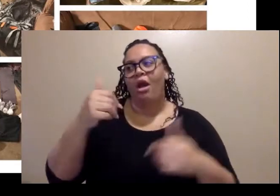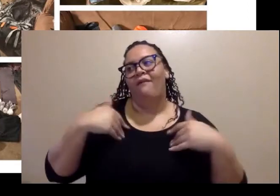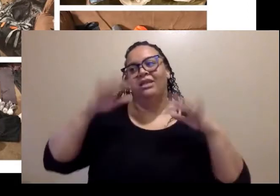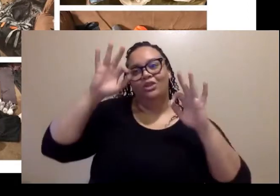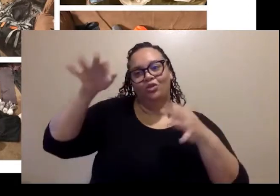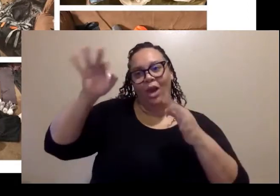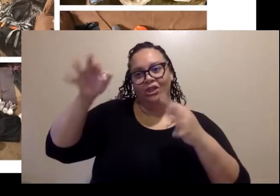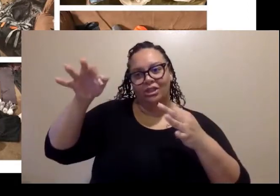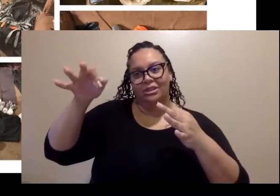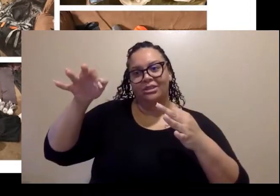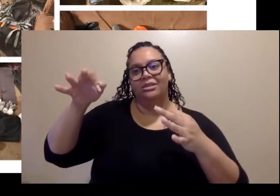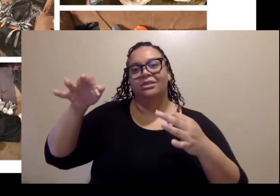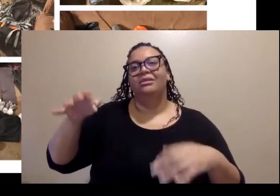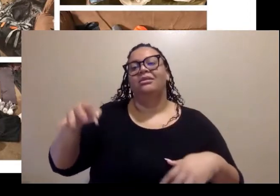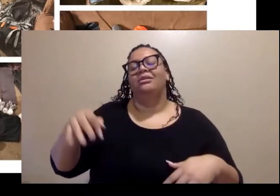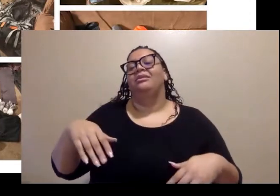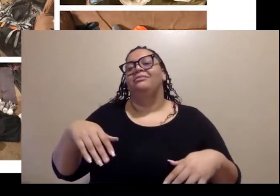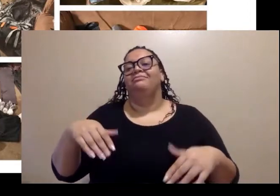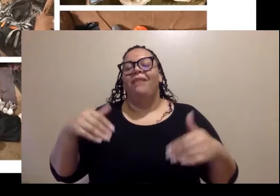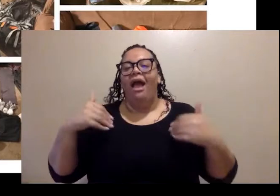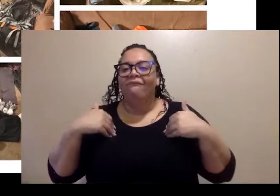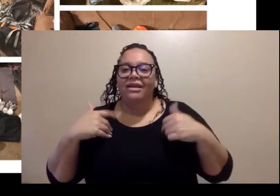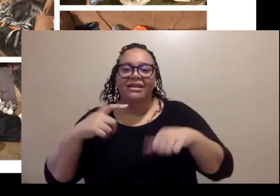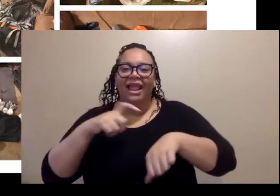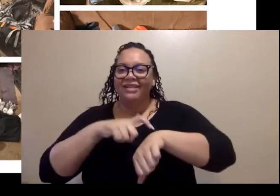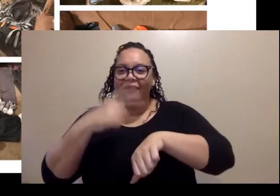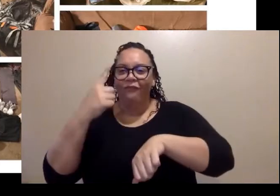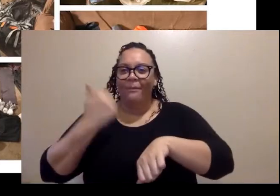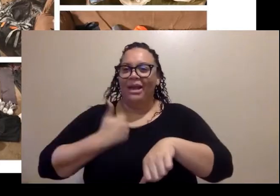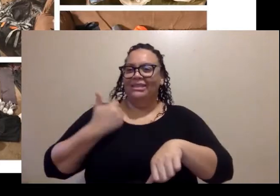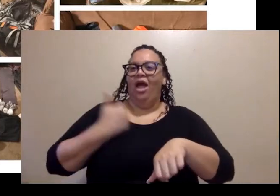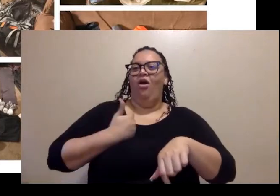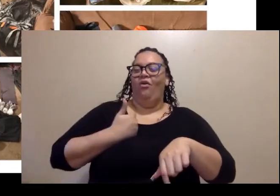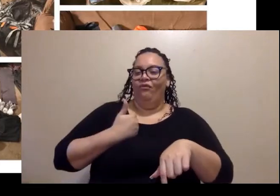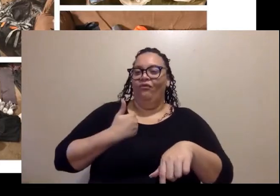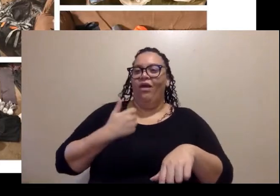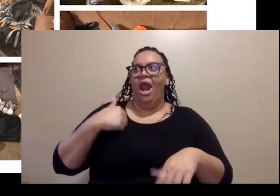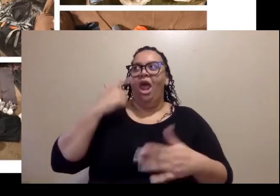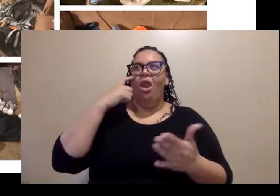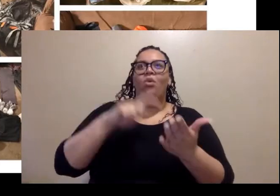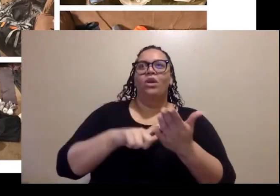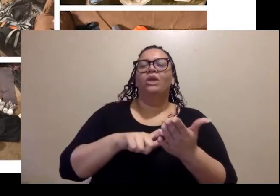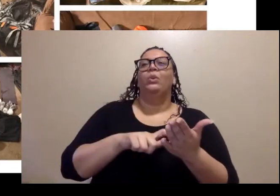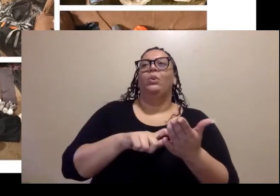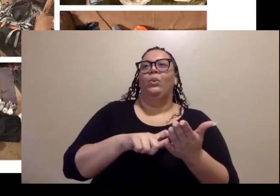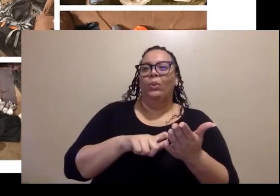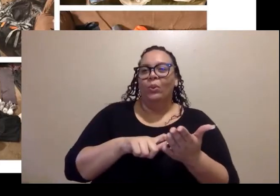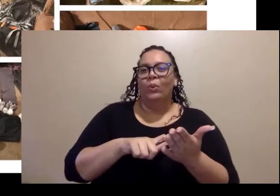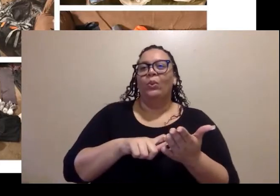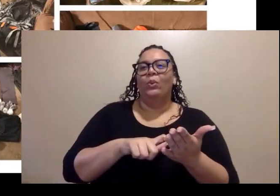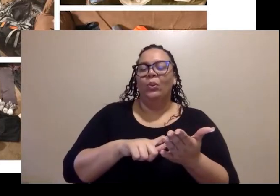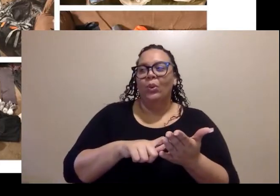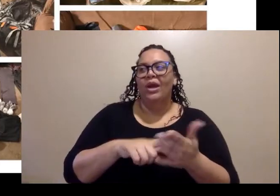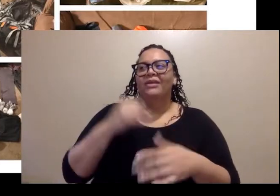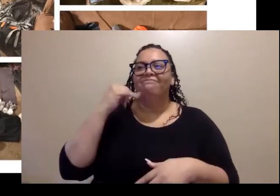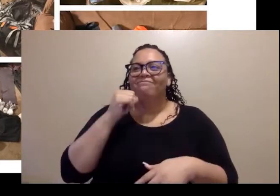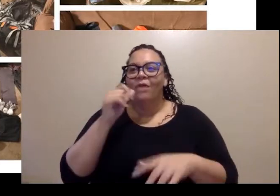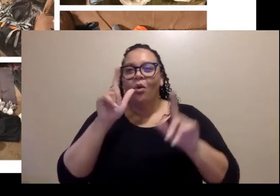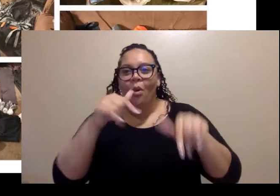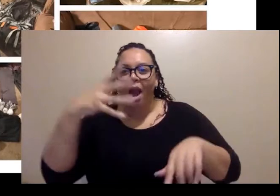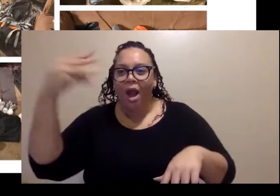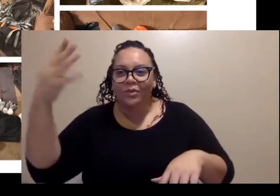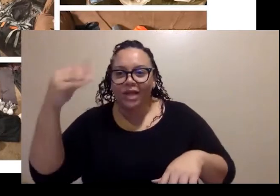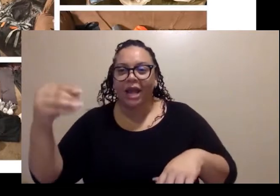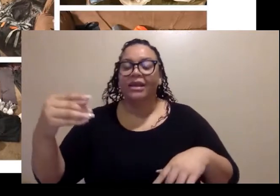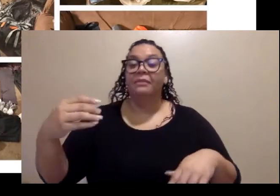distractions, being able to retreat. And then I started to notice that instead of doing outdoor recreation, like going backpacking and